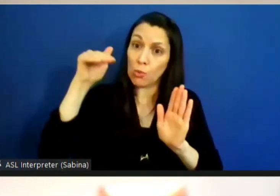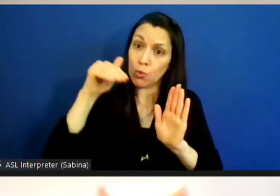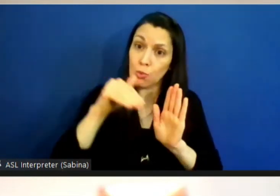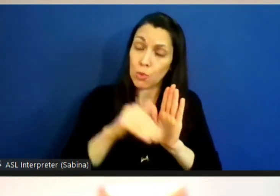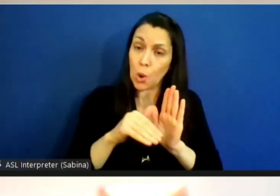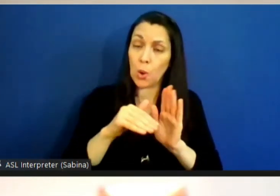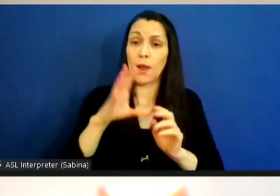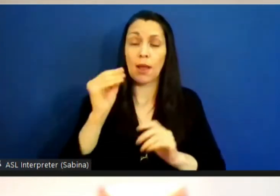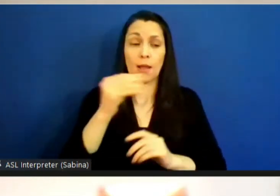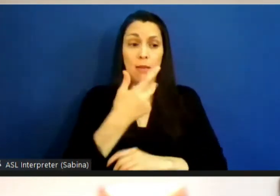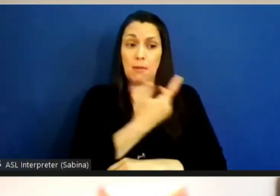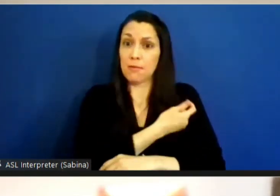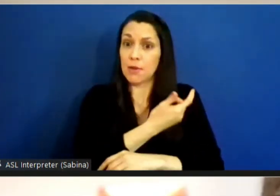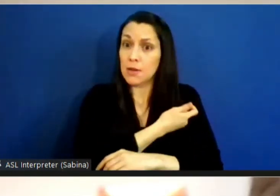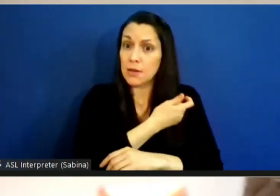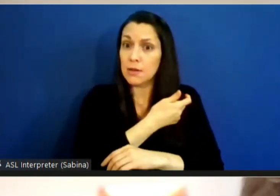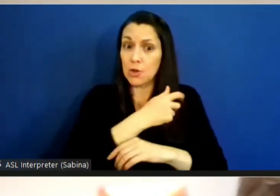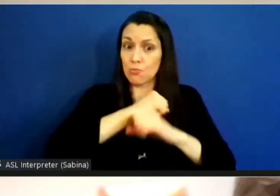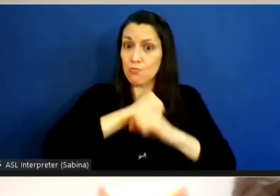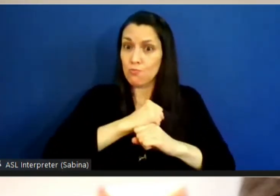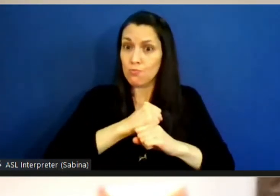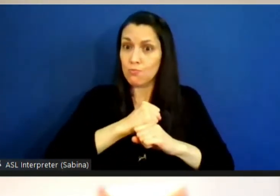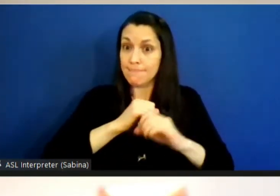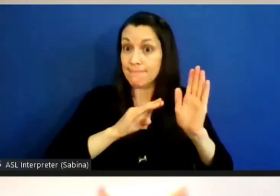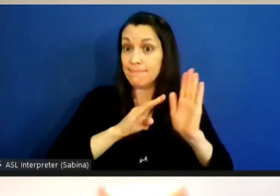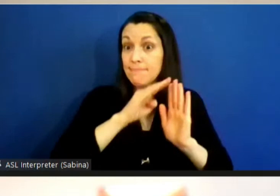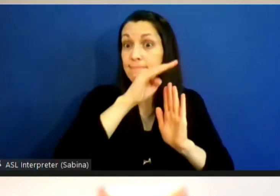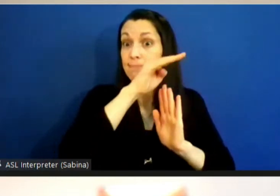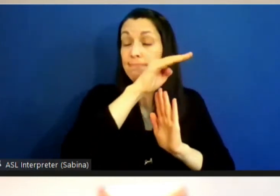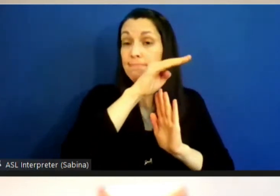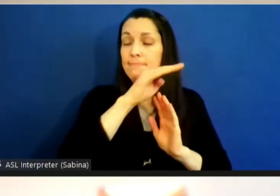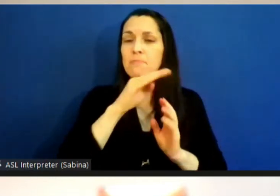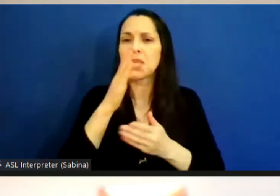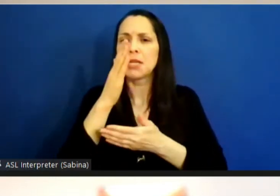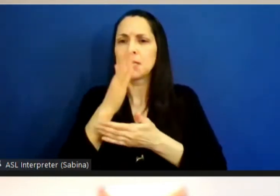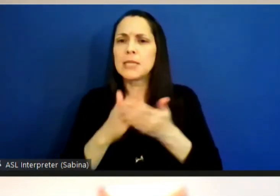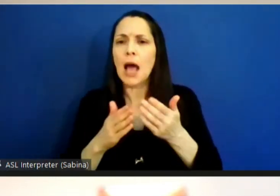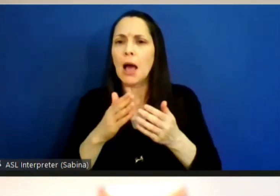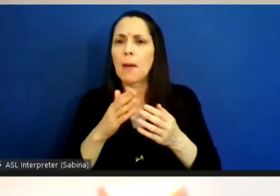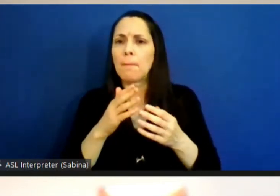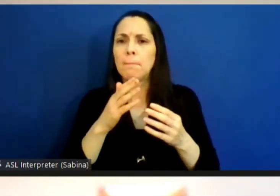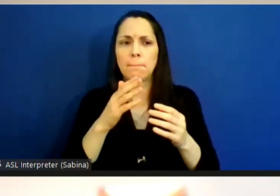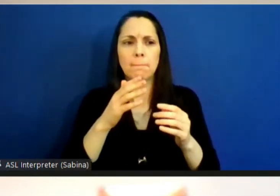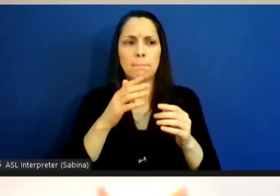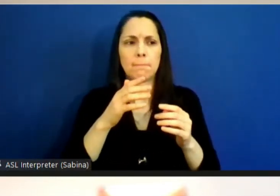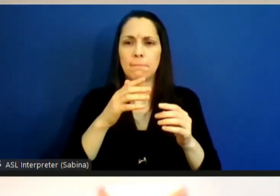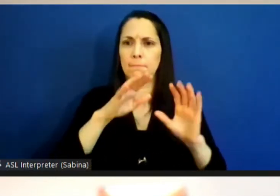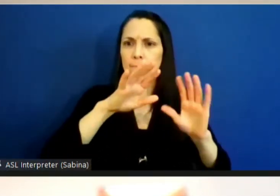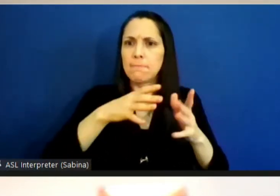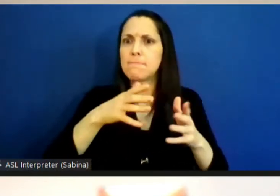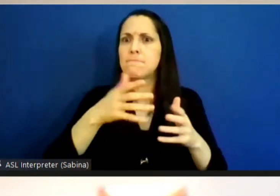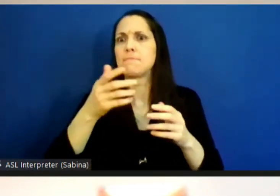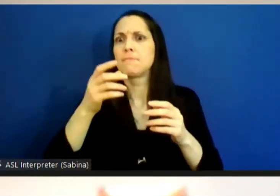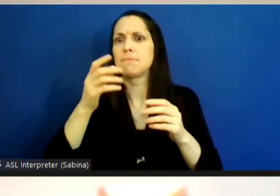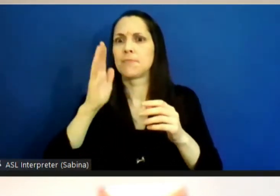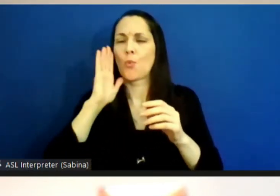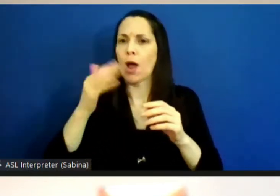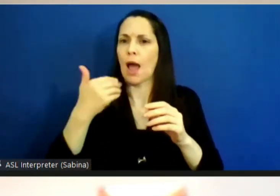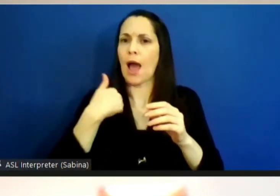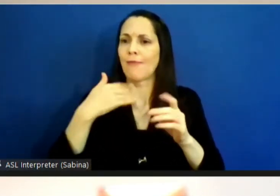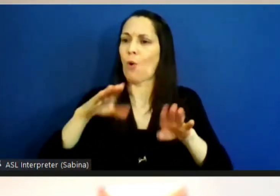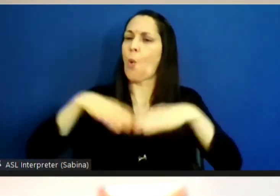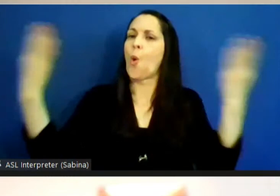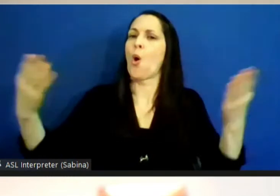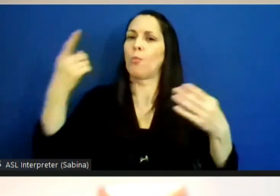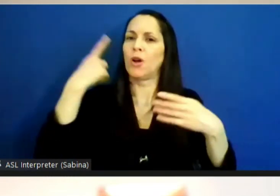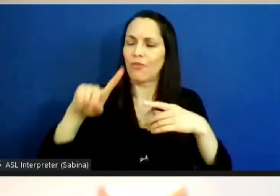in the community is high enough that certain venues will be open to face-to-face meetings. We want to get back to that point. And